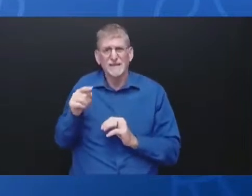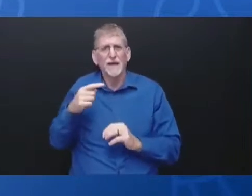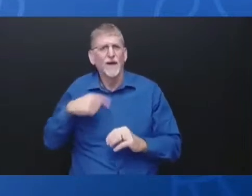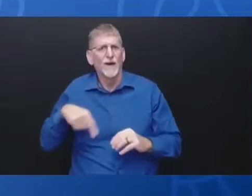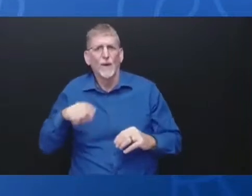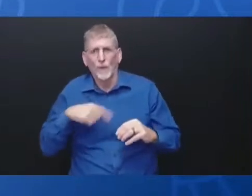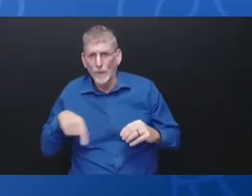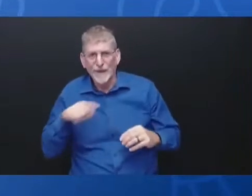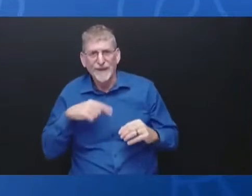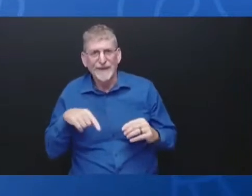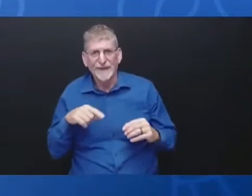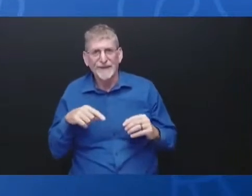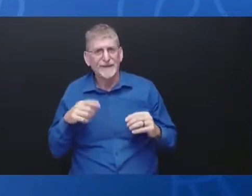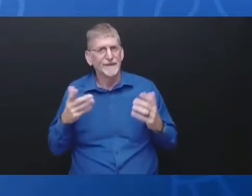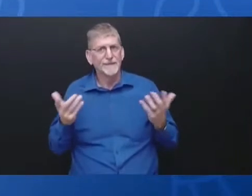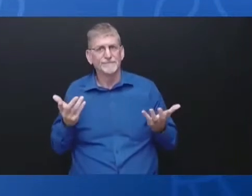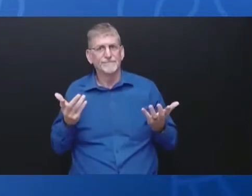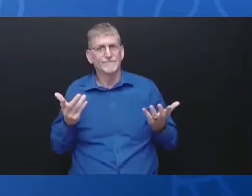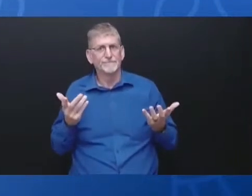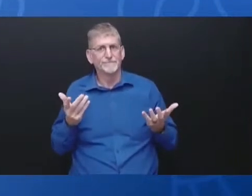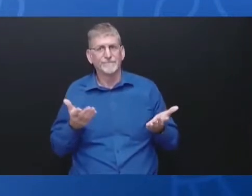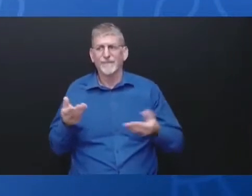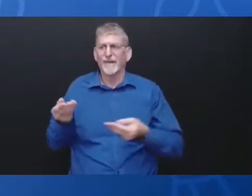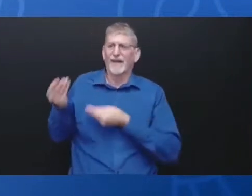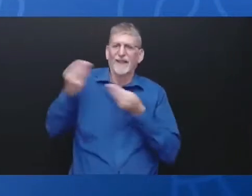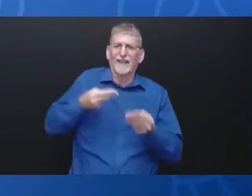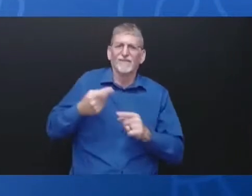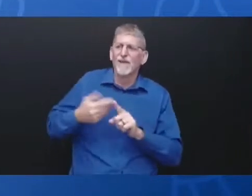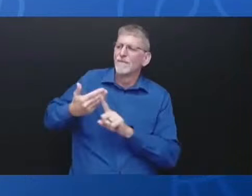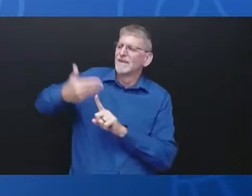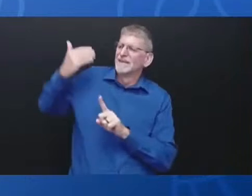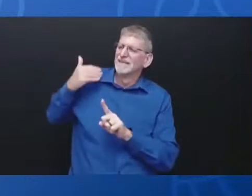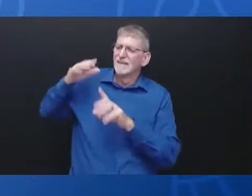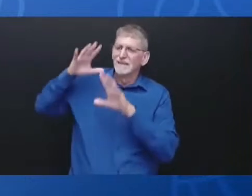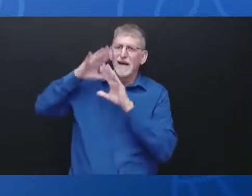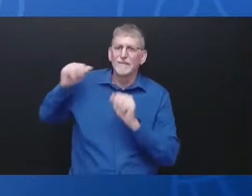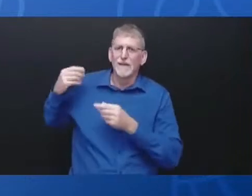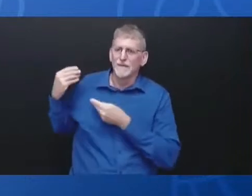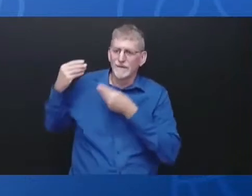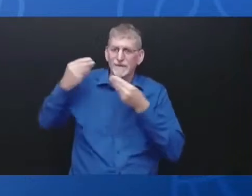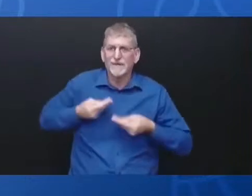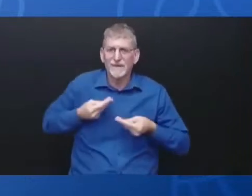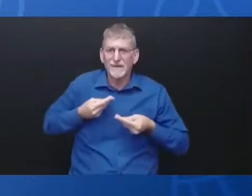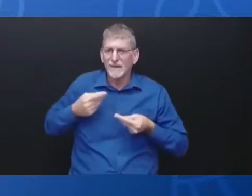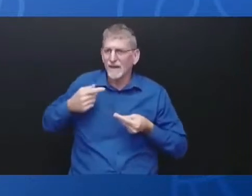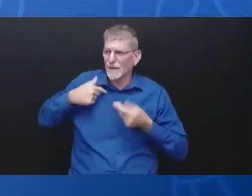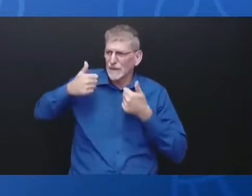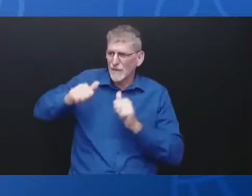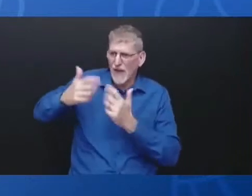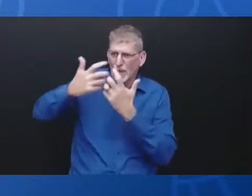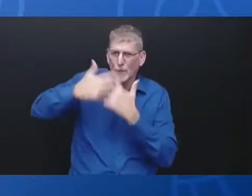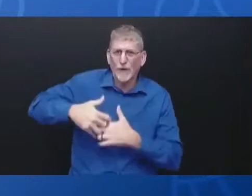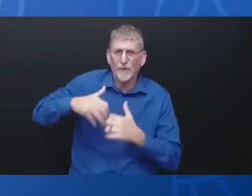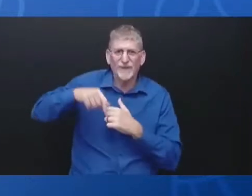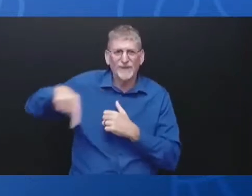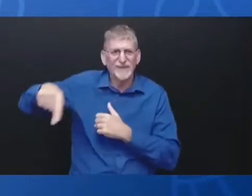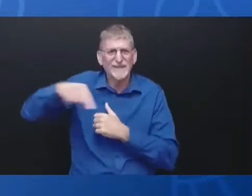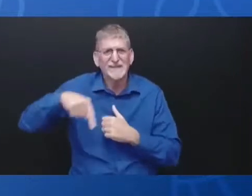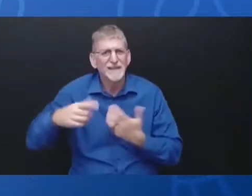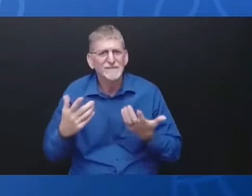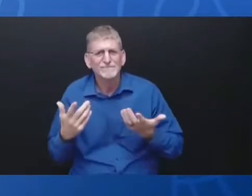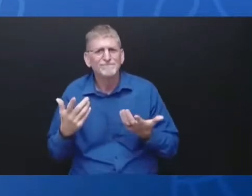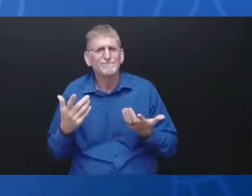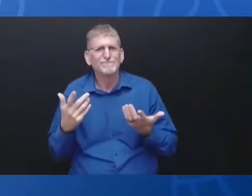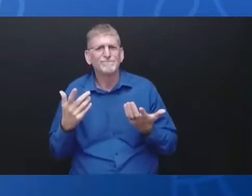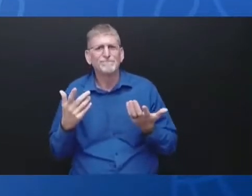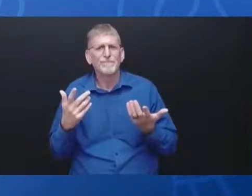administration, working to try to get that happening. So that's not something that is certainly I can talk about regarding